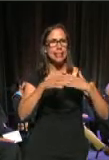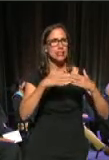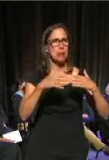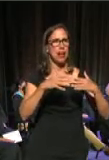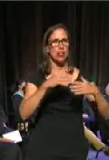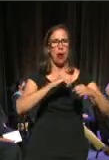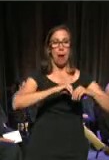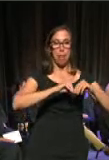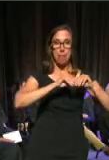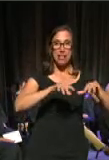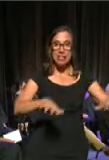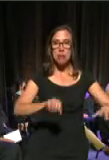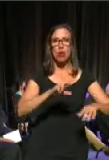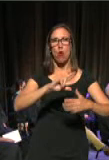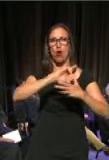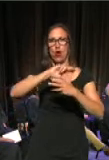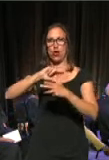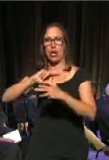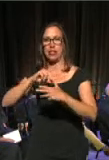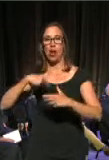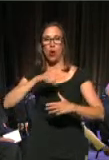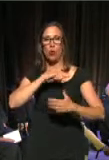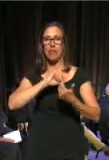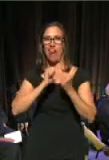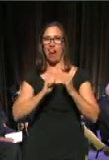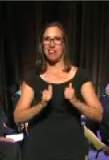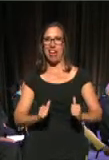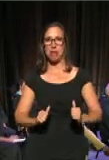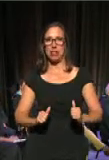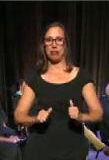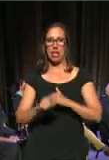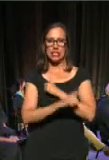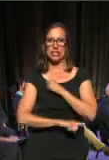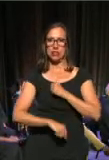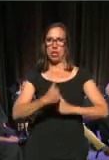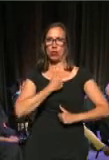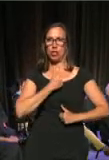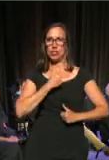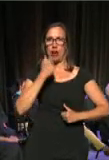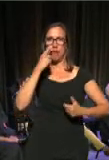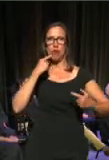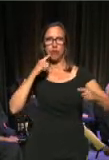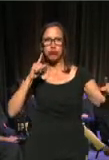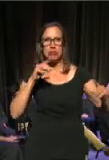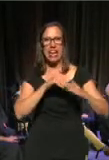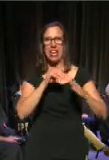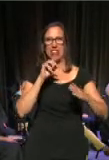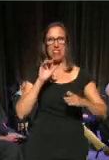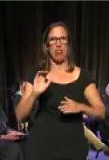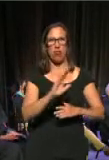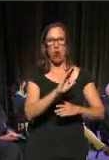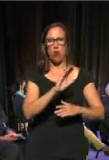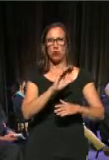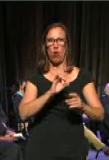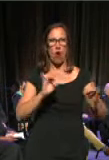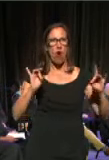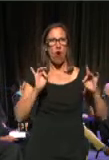or hurricane. We have adapted to disciplining ourselves to thrive in the most unprecedented